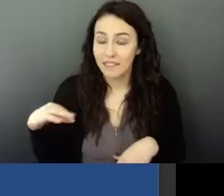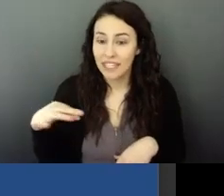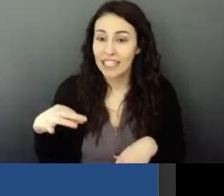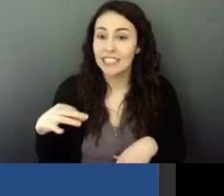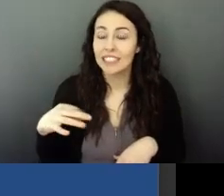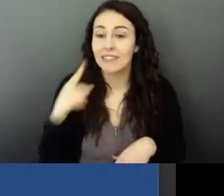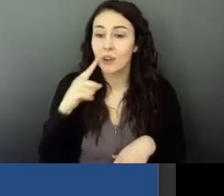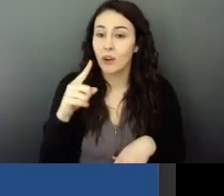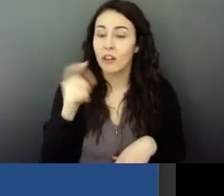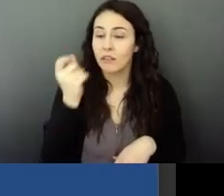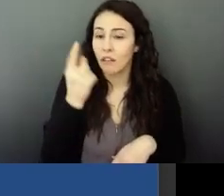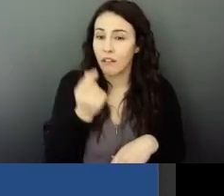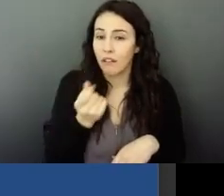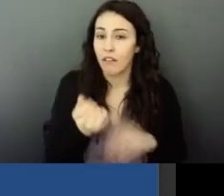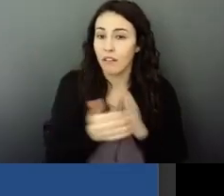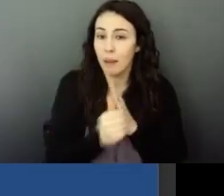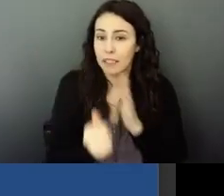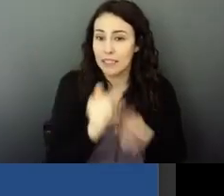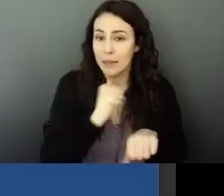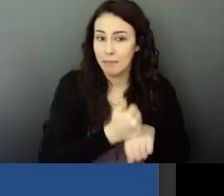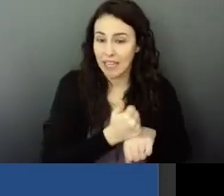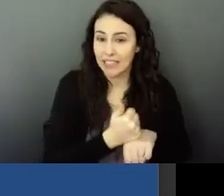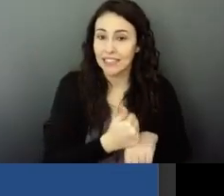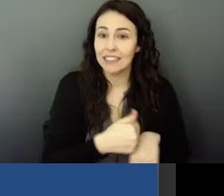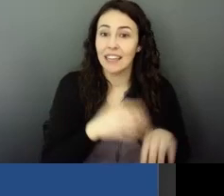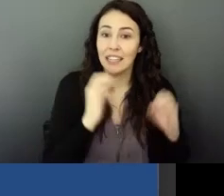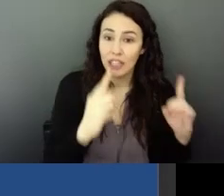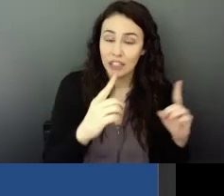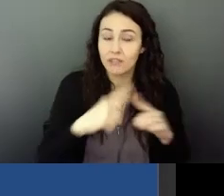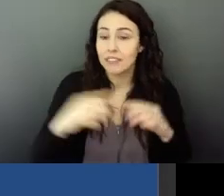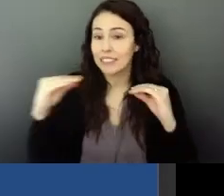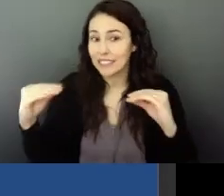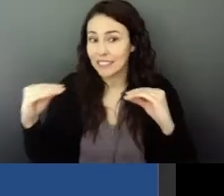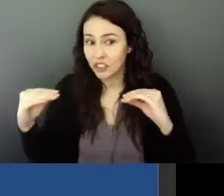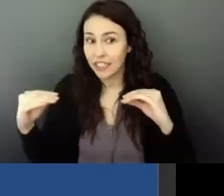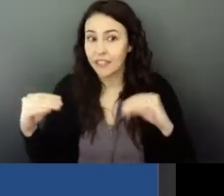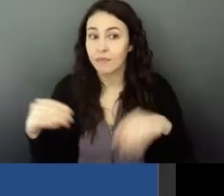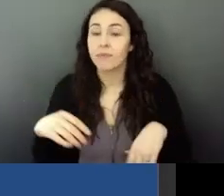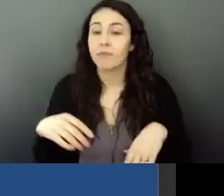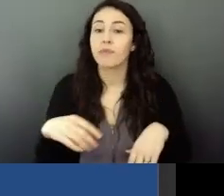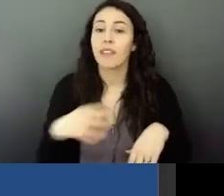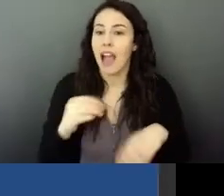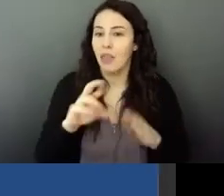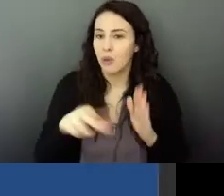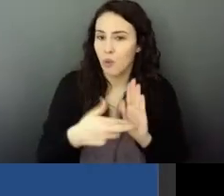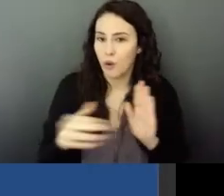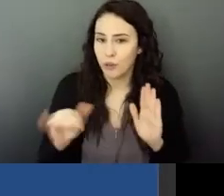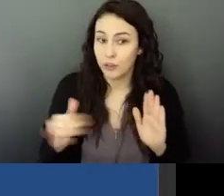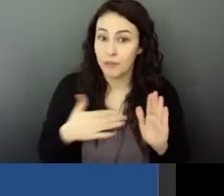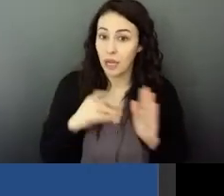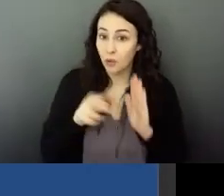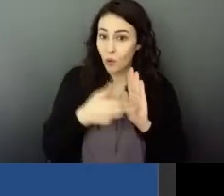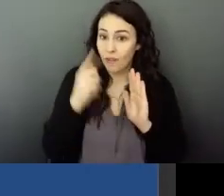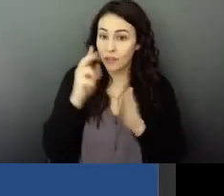education and teaching, and being enrolled in that as well. My role in University of